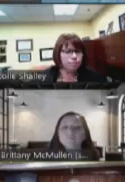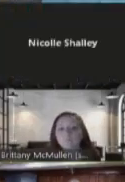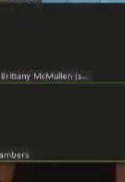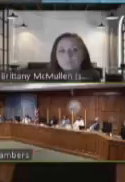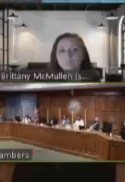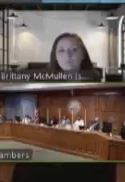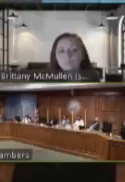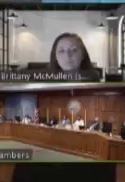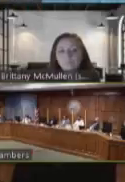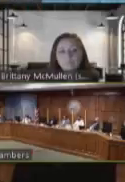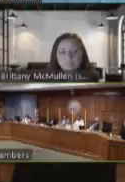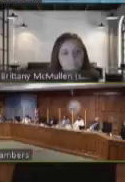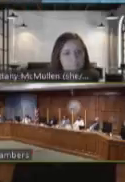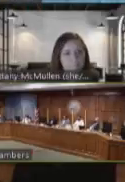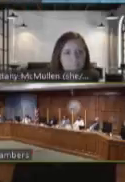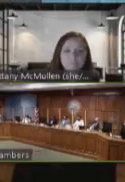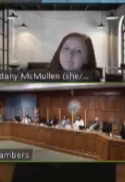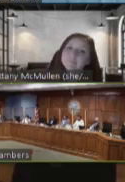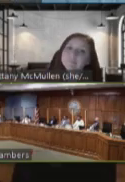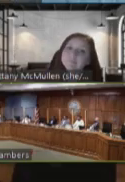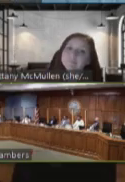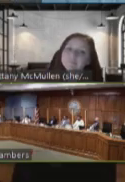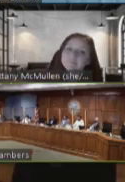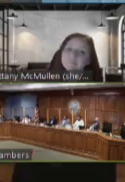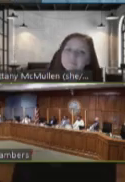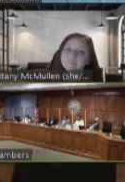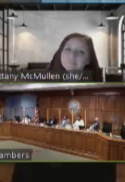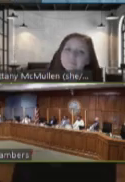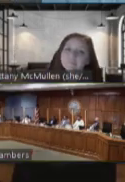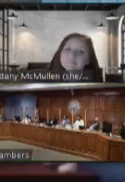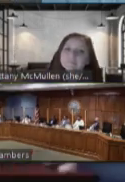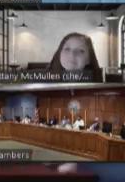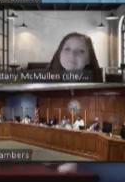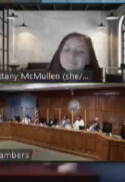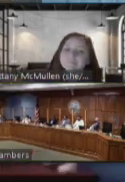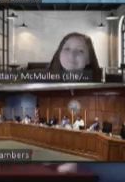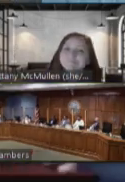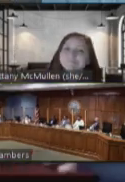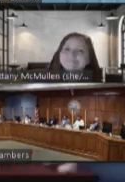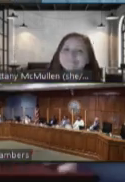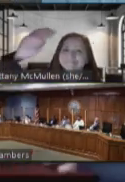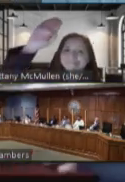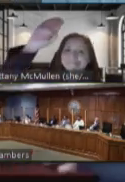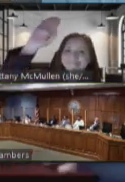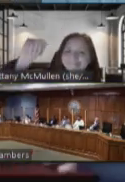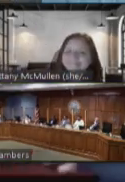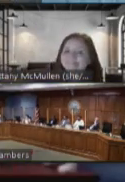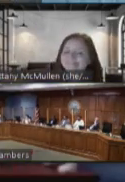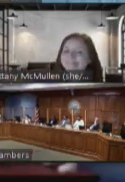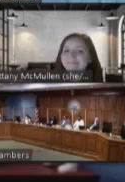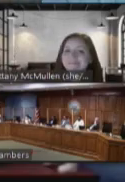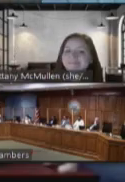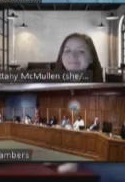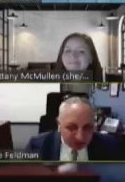Shelley. So, Mr. Feldman, back to you. We have with Ms. McMullen. Welcome. I'm going to hand it off to community